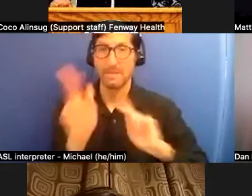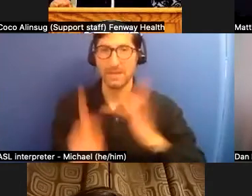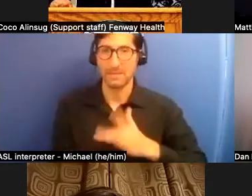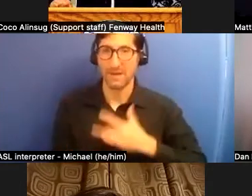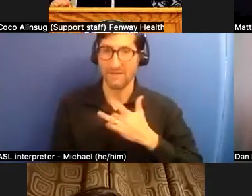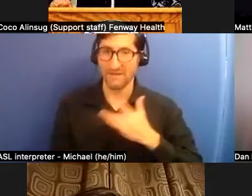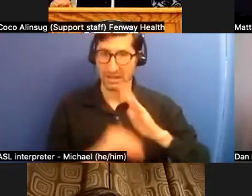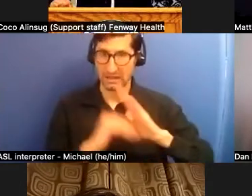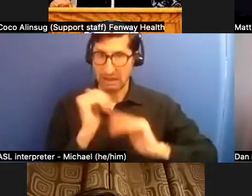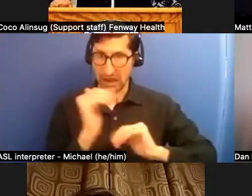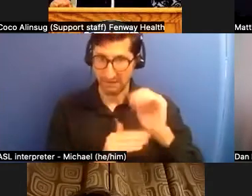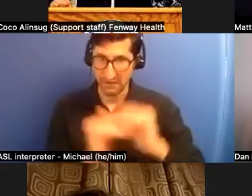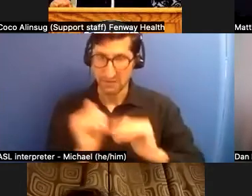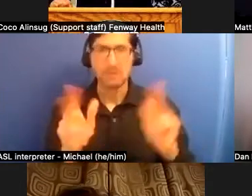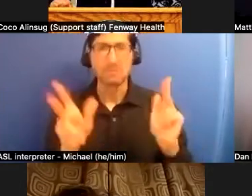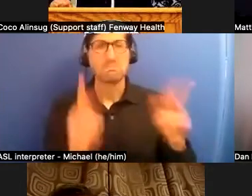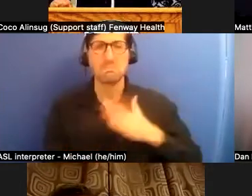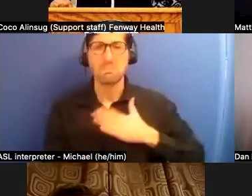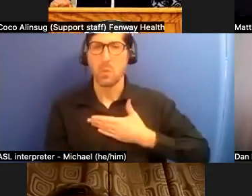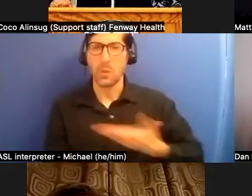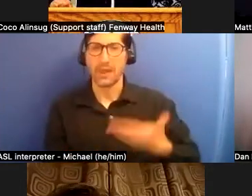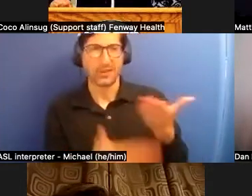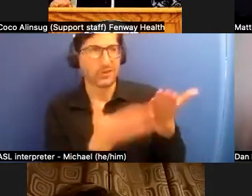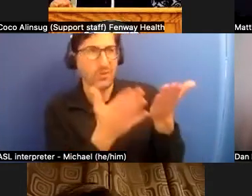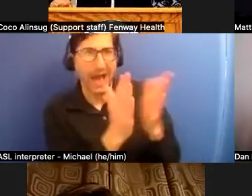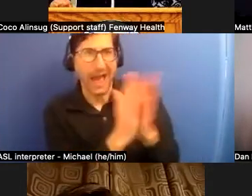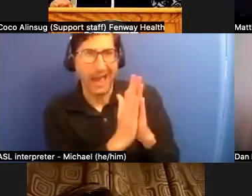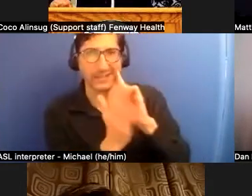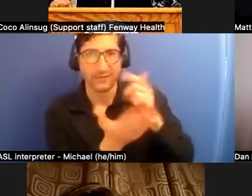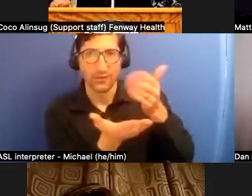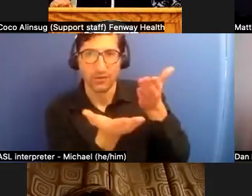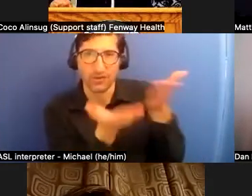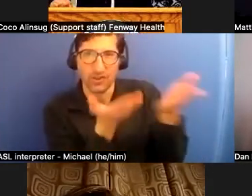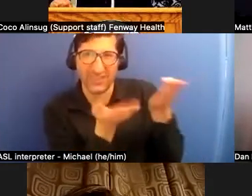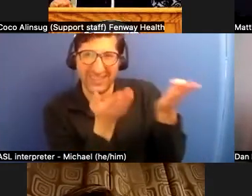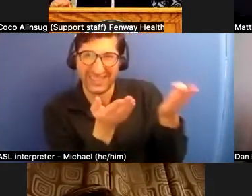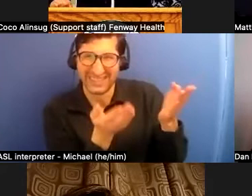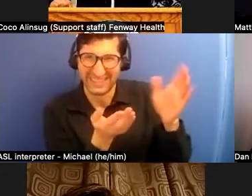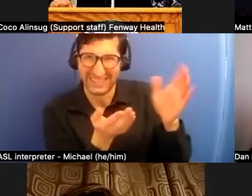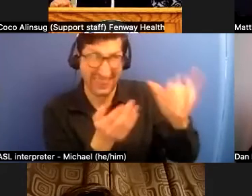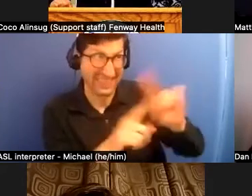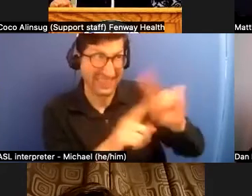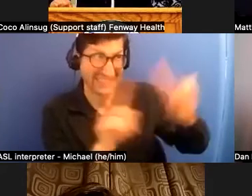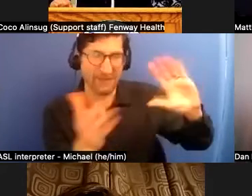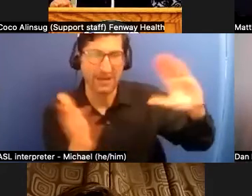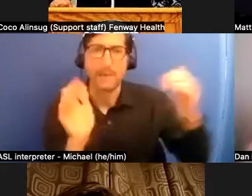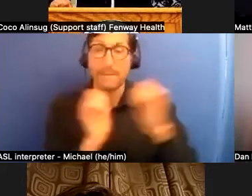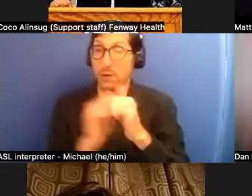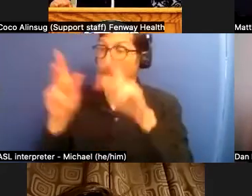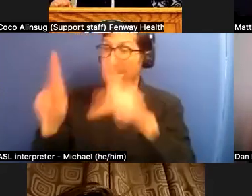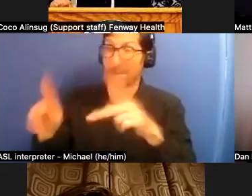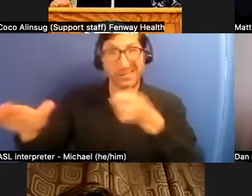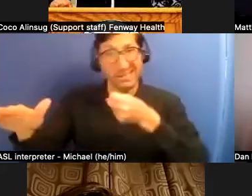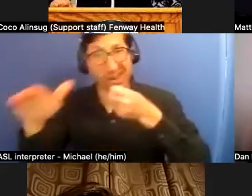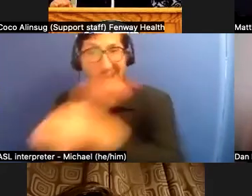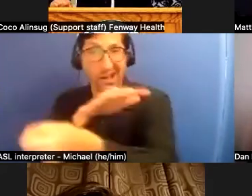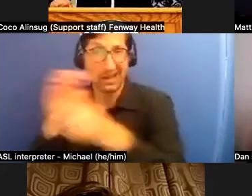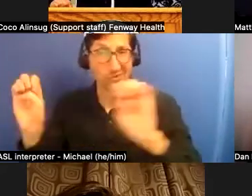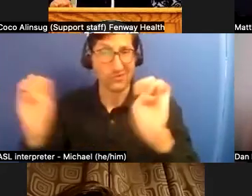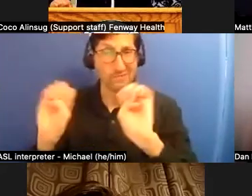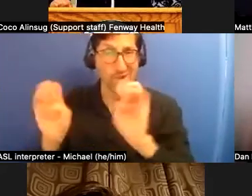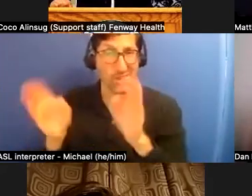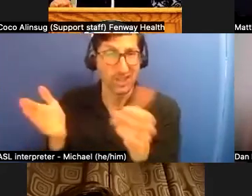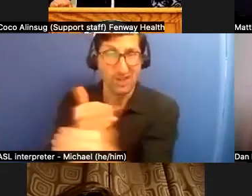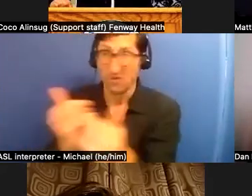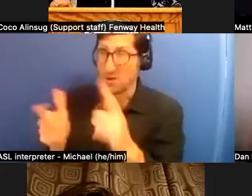for help and ask for services, which is a way different experience than someone who's going in and out of the emergency department. But I'll